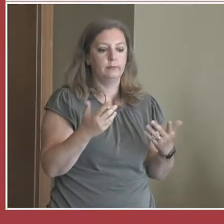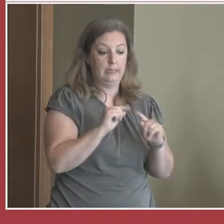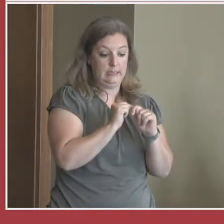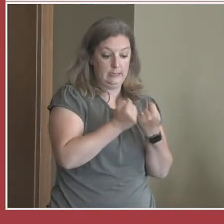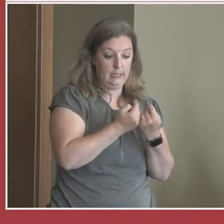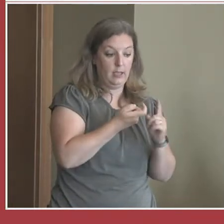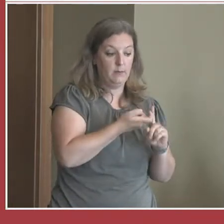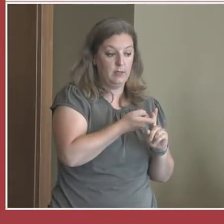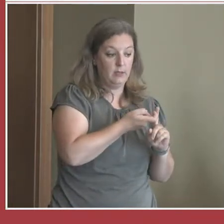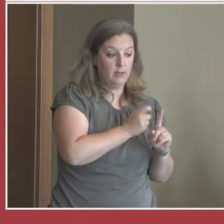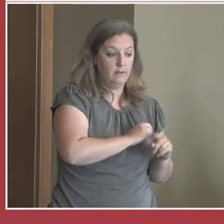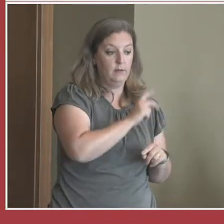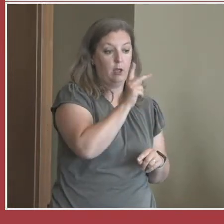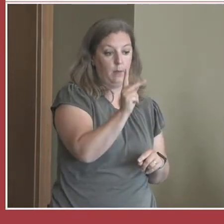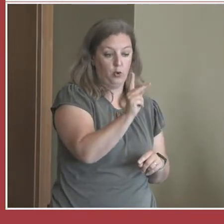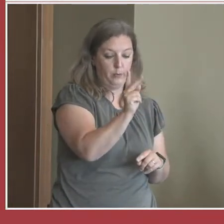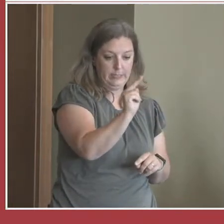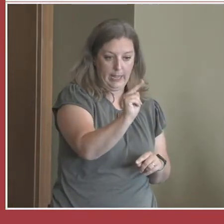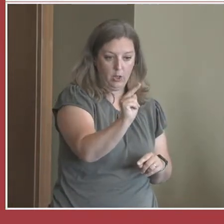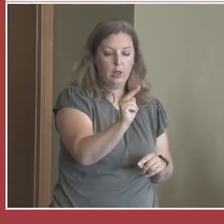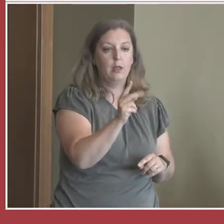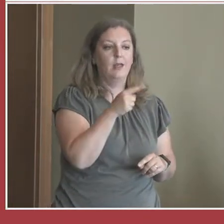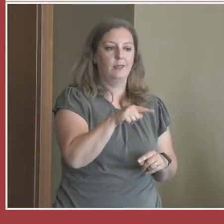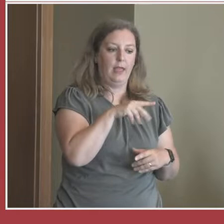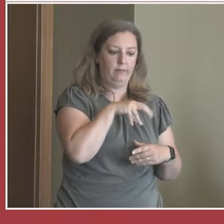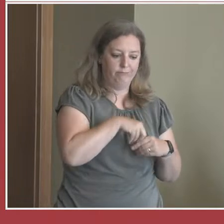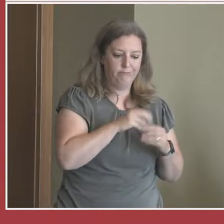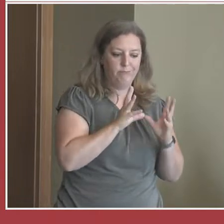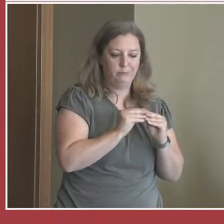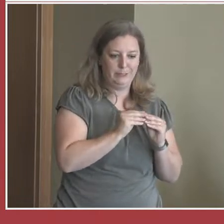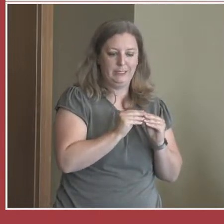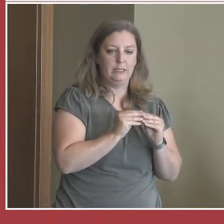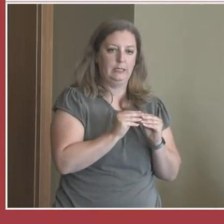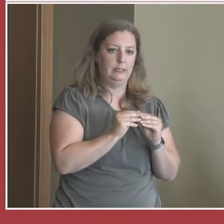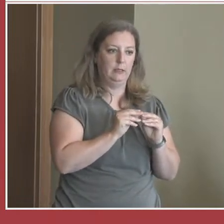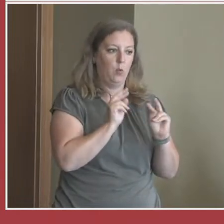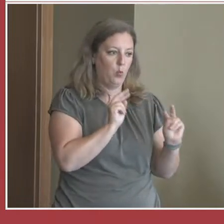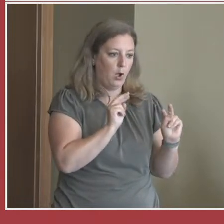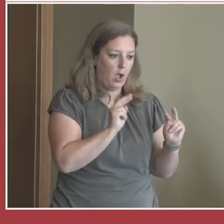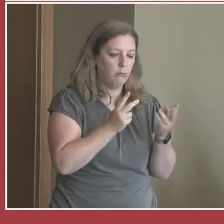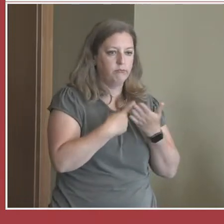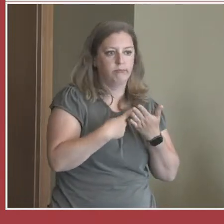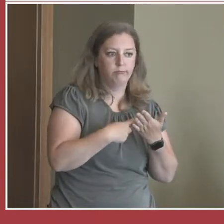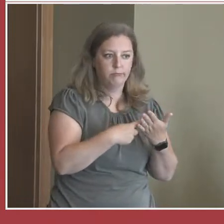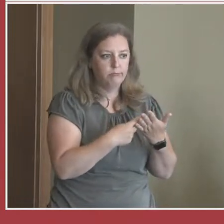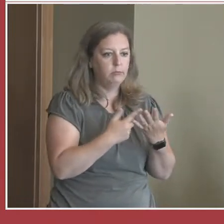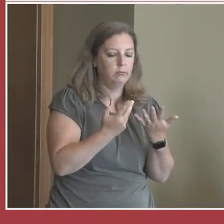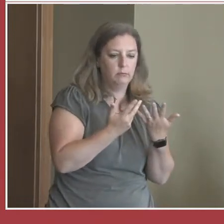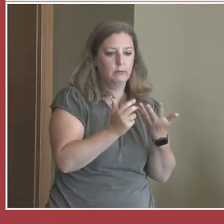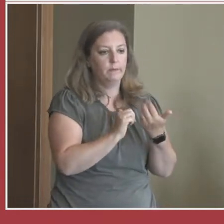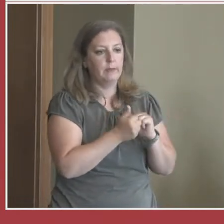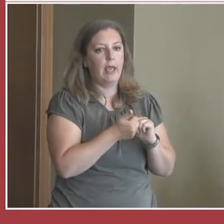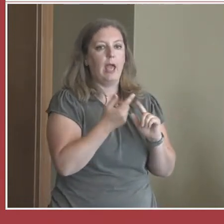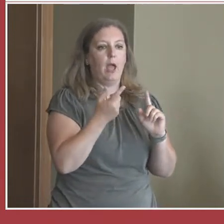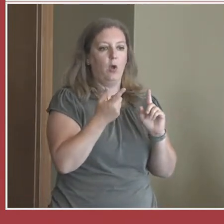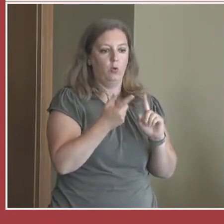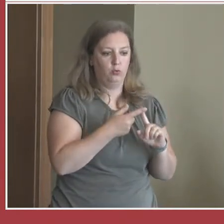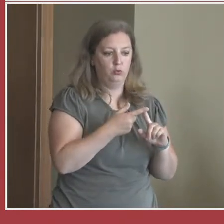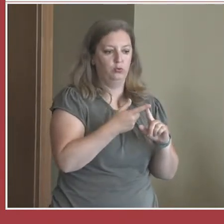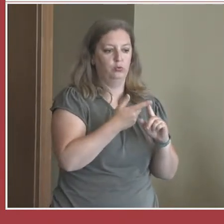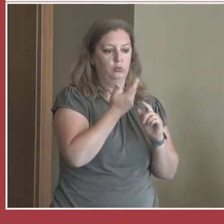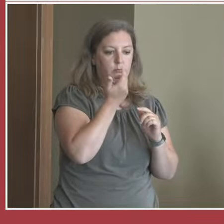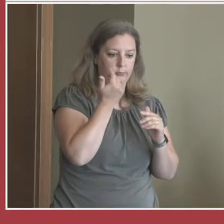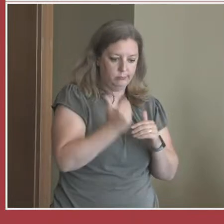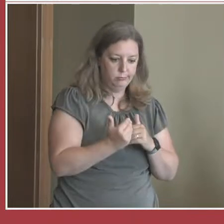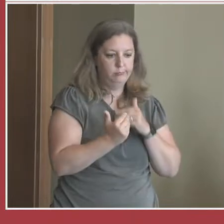team from Kirby Nagelhout who have been at our meetings watching and talking about how we're going to stage